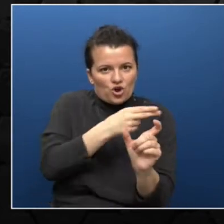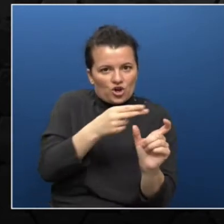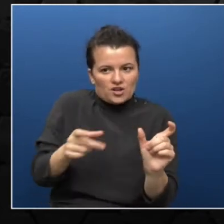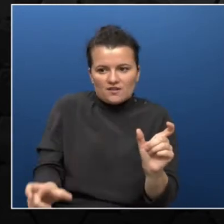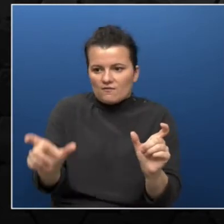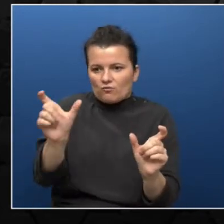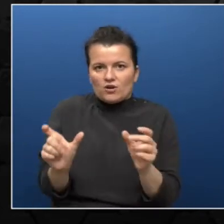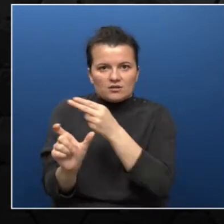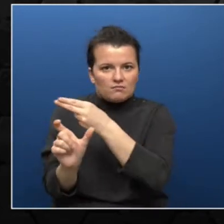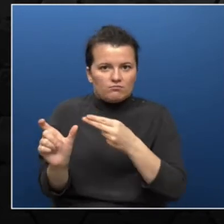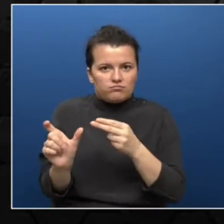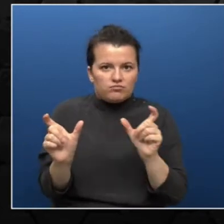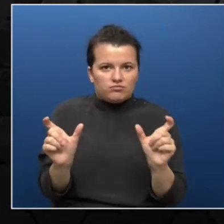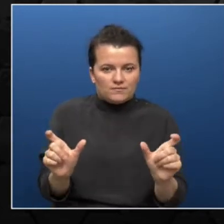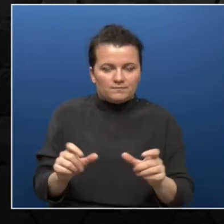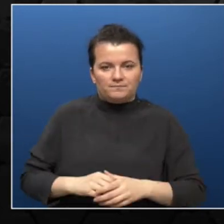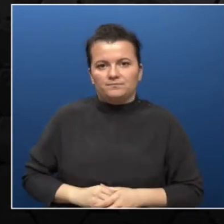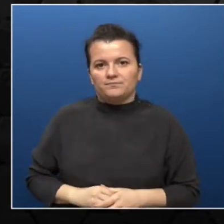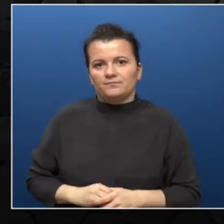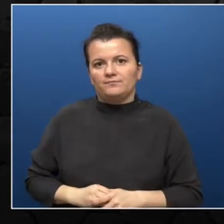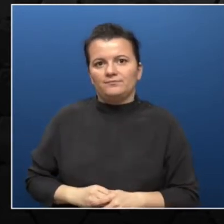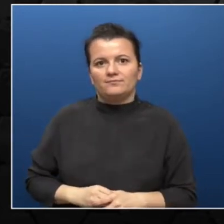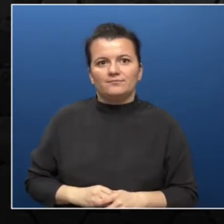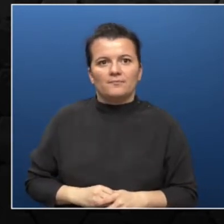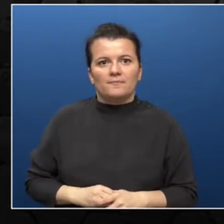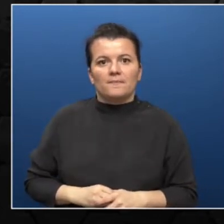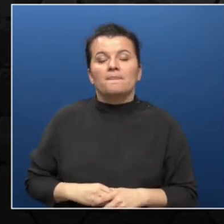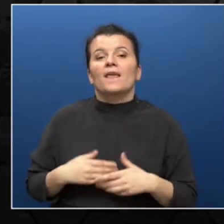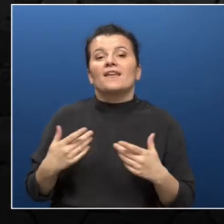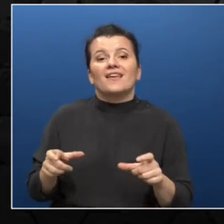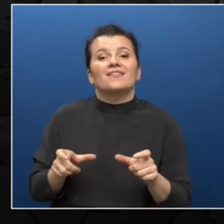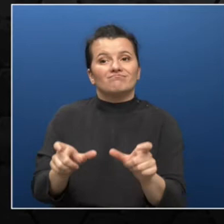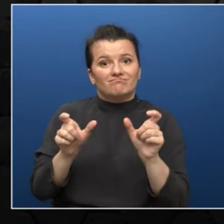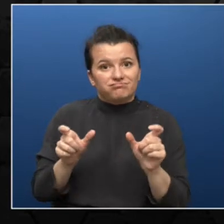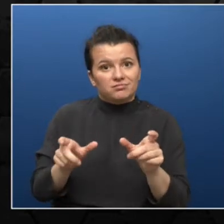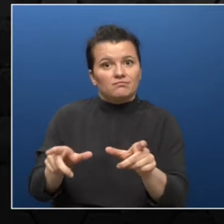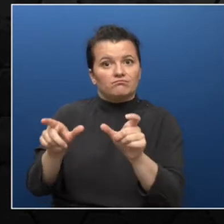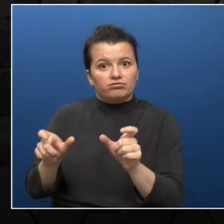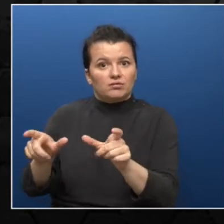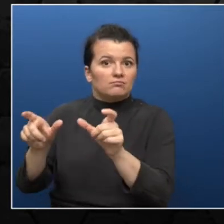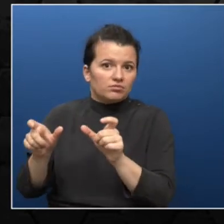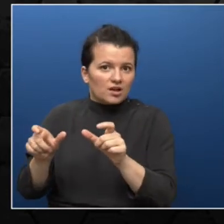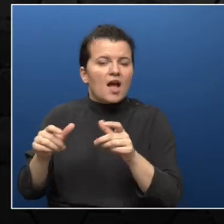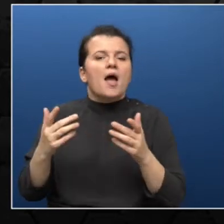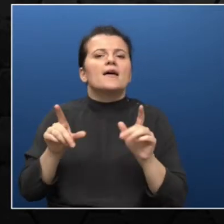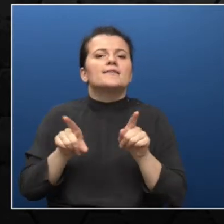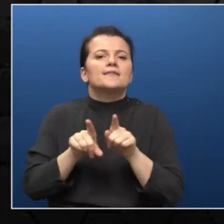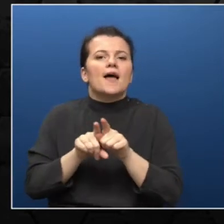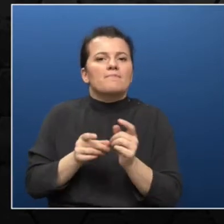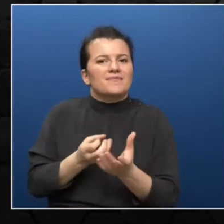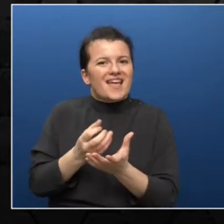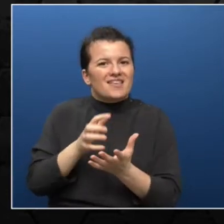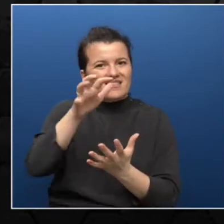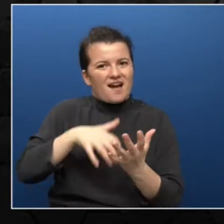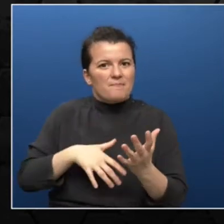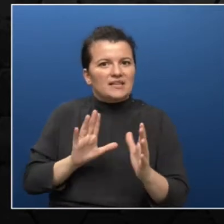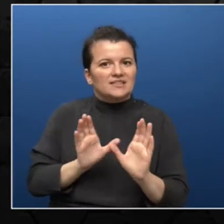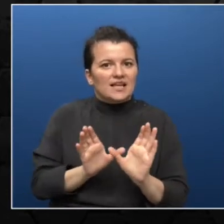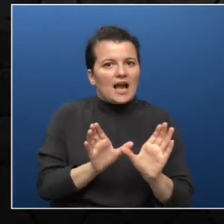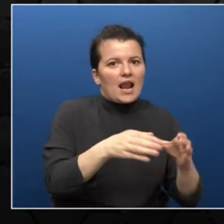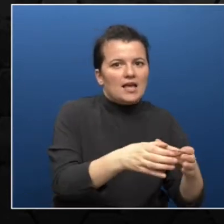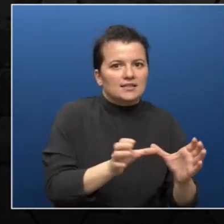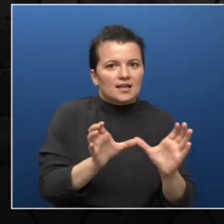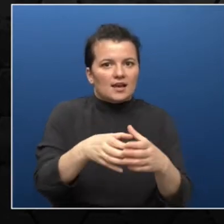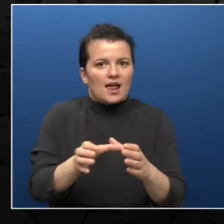then we are clustering the data. If you know machine learning algorithms, we usually cluster